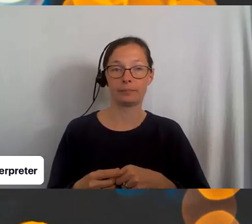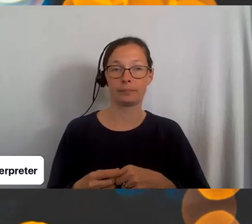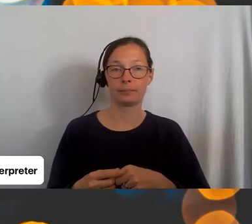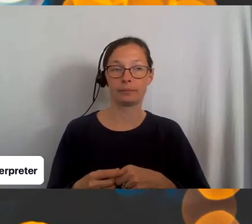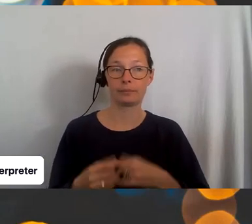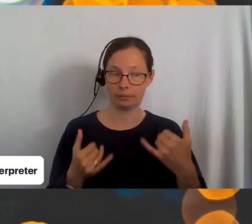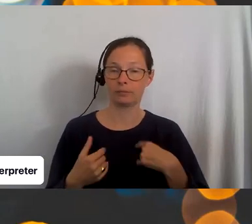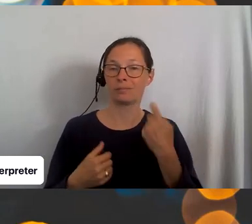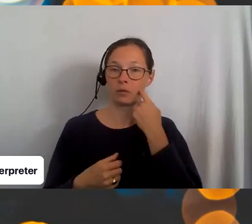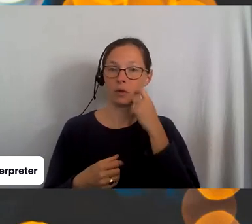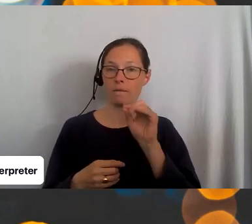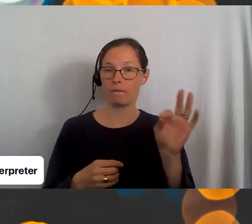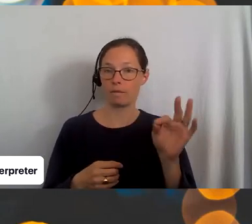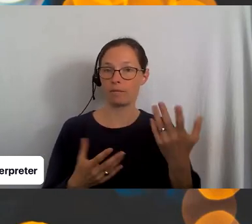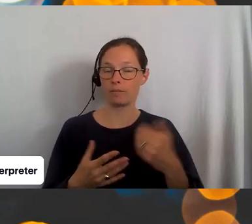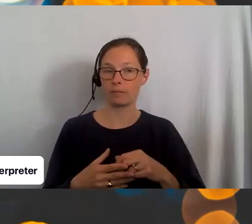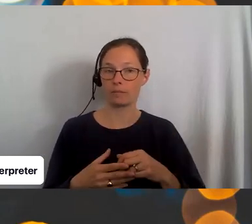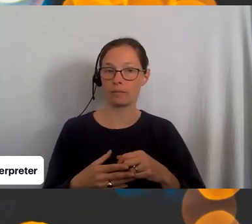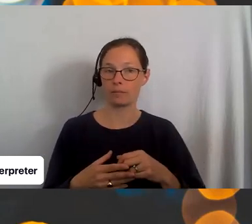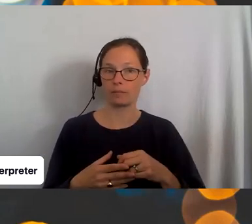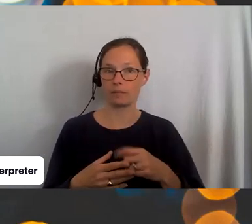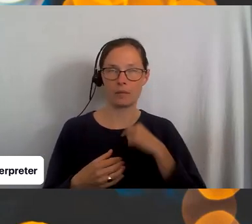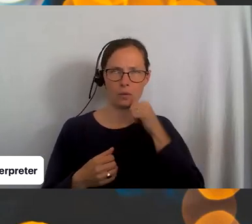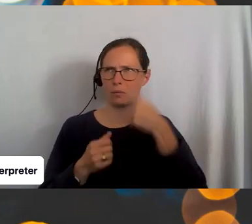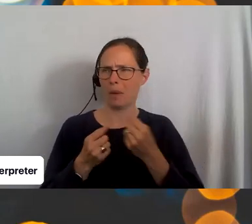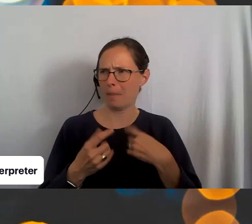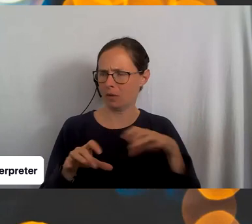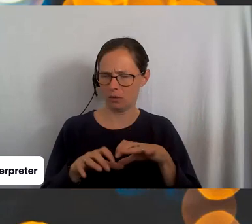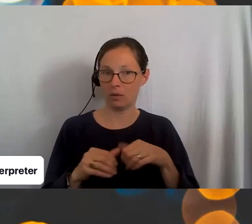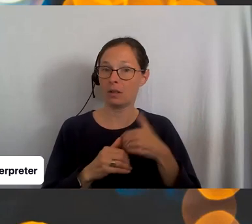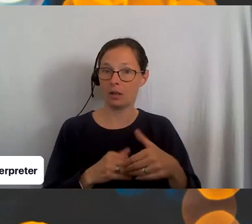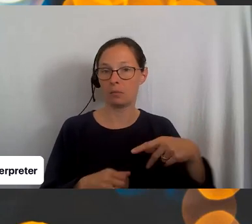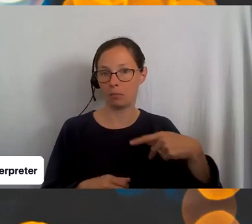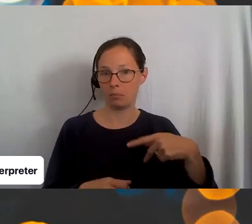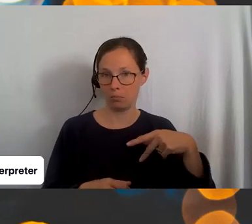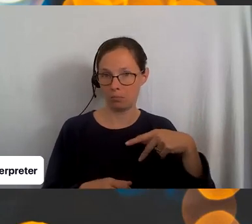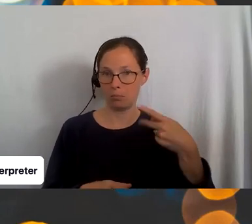Now we've cast off however many, I've lost track. Next stitch is a purl.